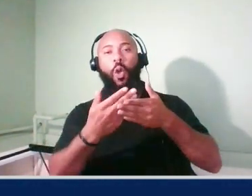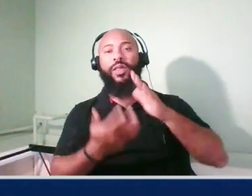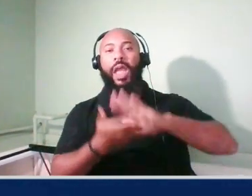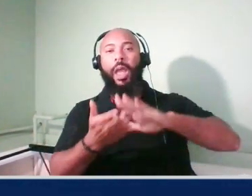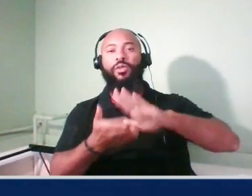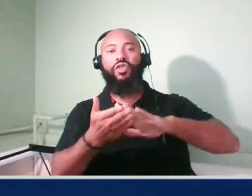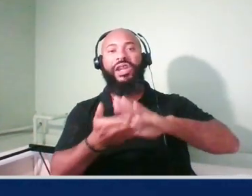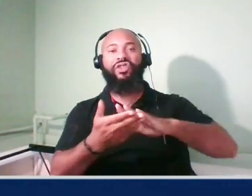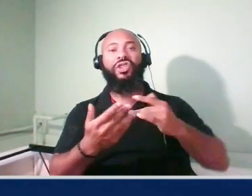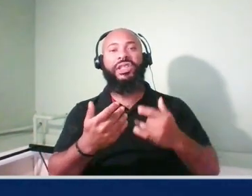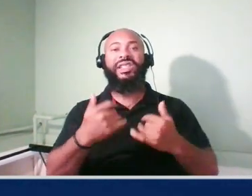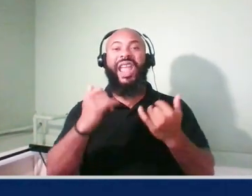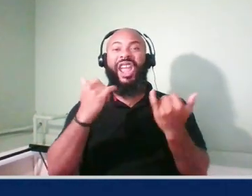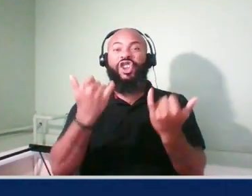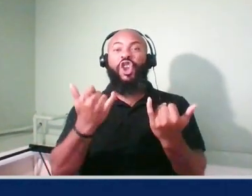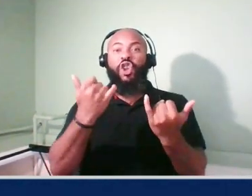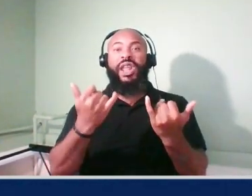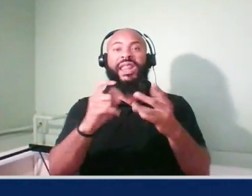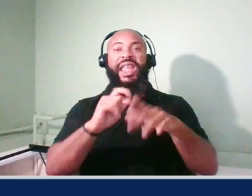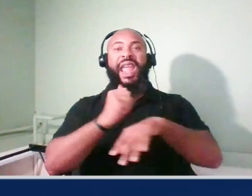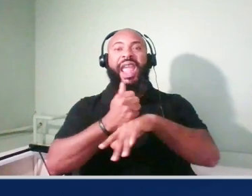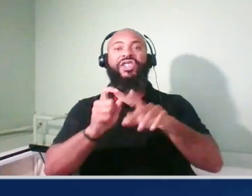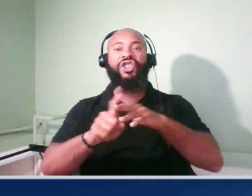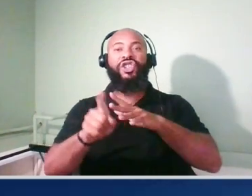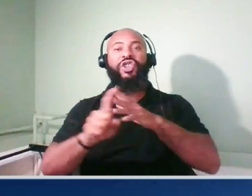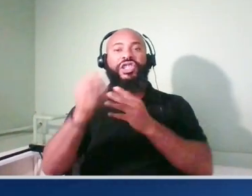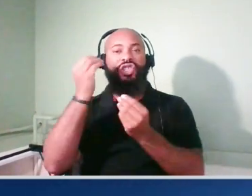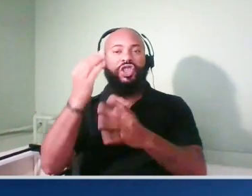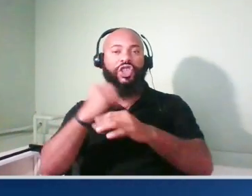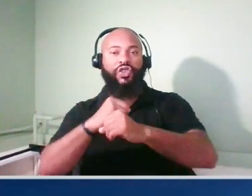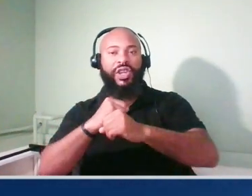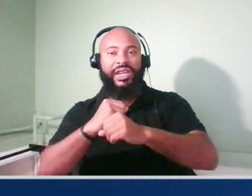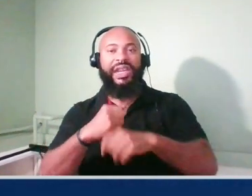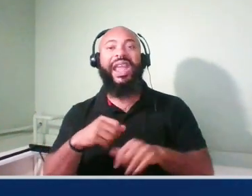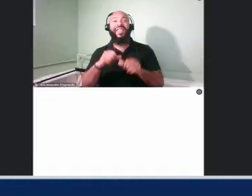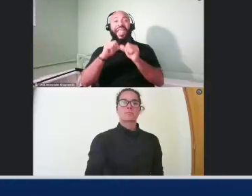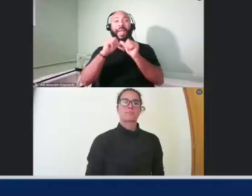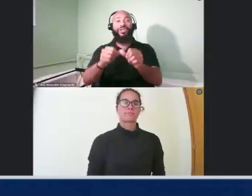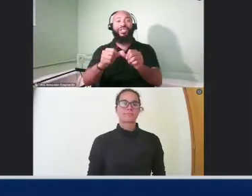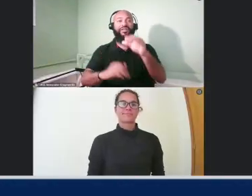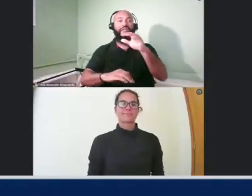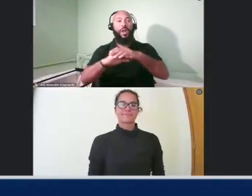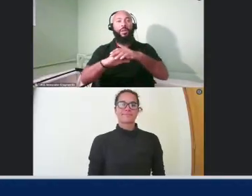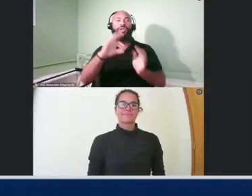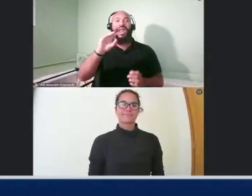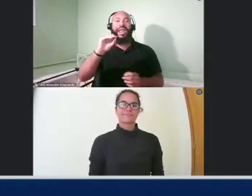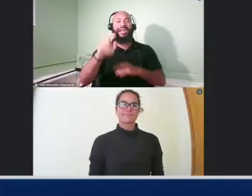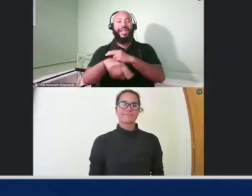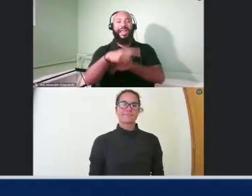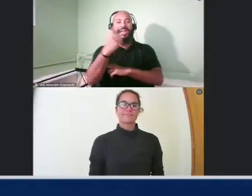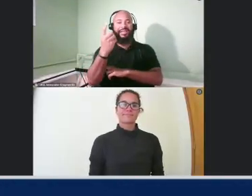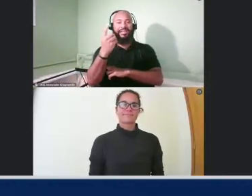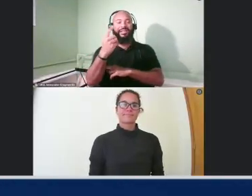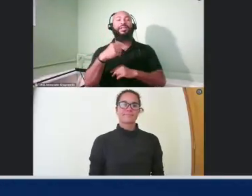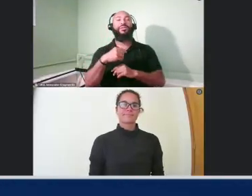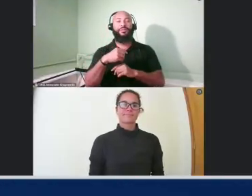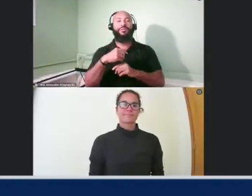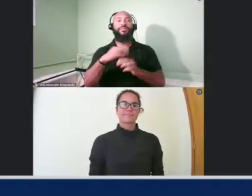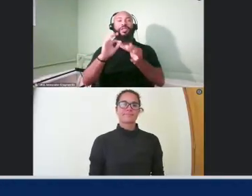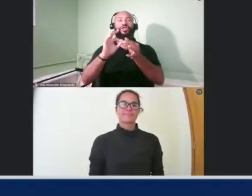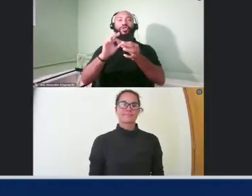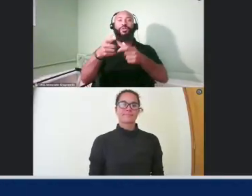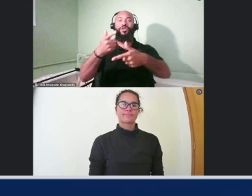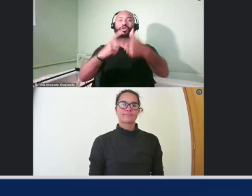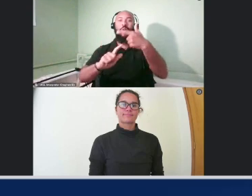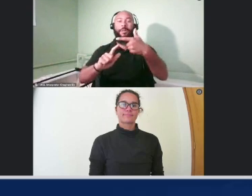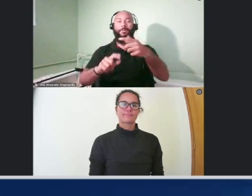And that information persists within that page for up to 90 days, right? Okay. We are also planning to extend it to other types of operations that we